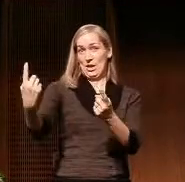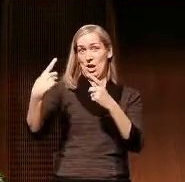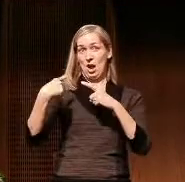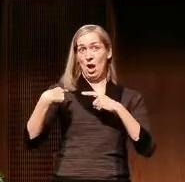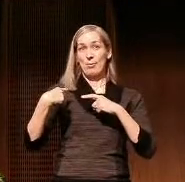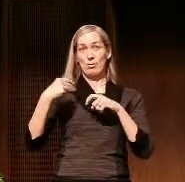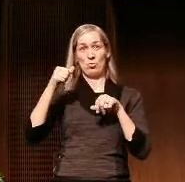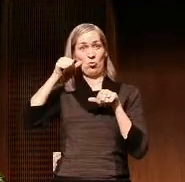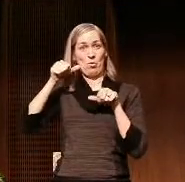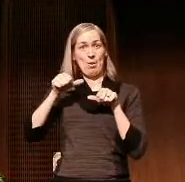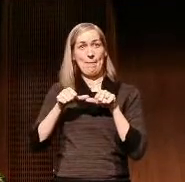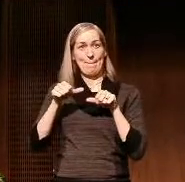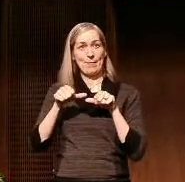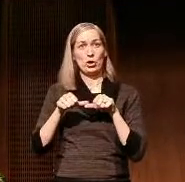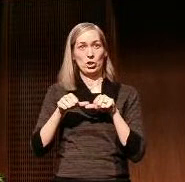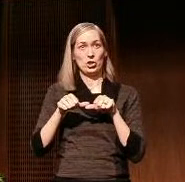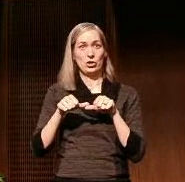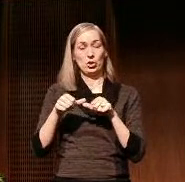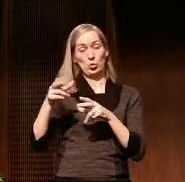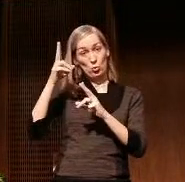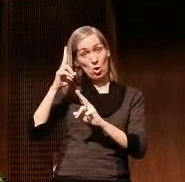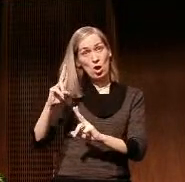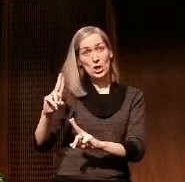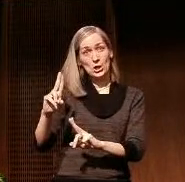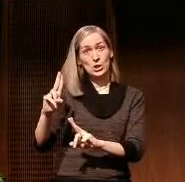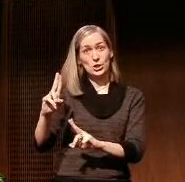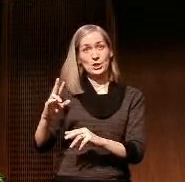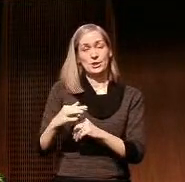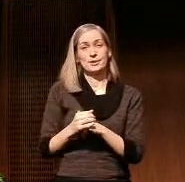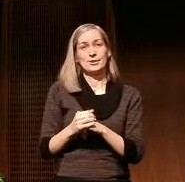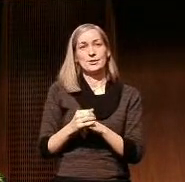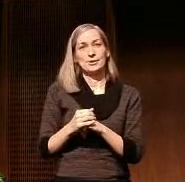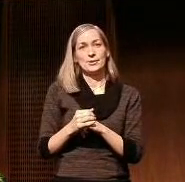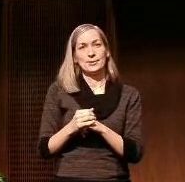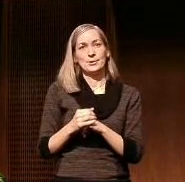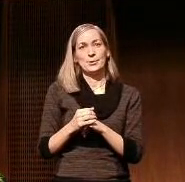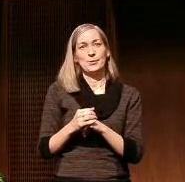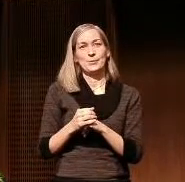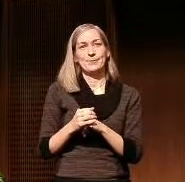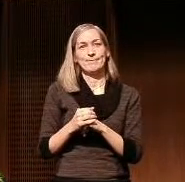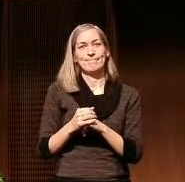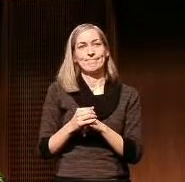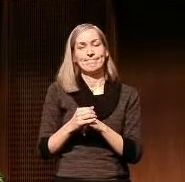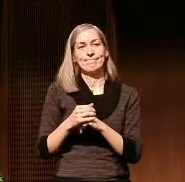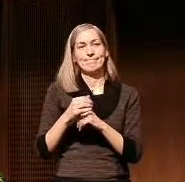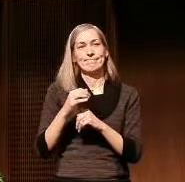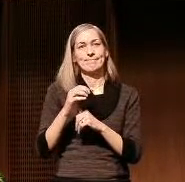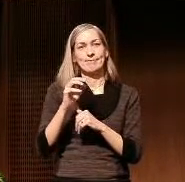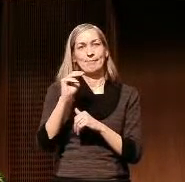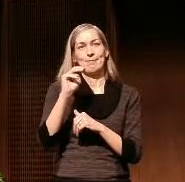remember, to honor, and to memorialize today.